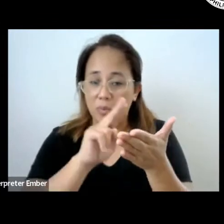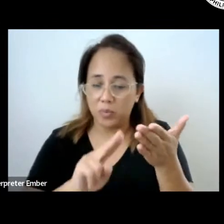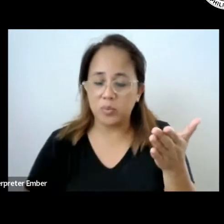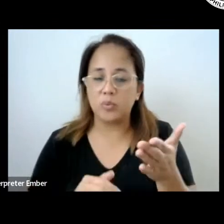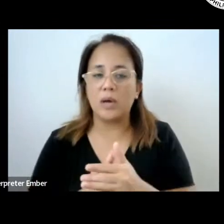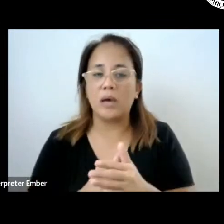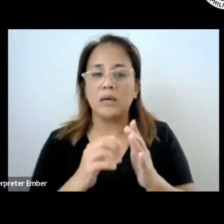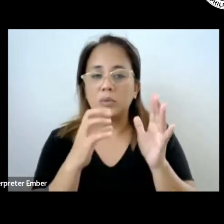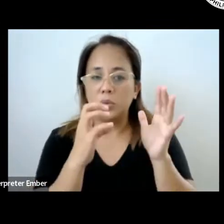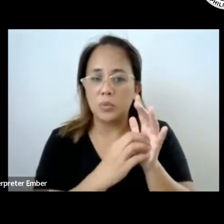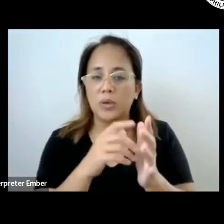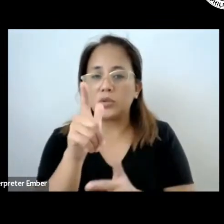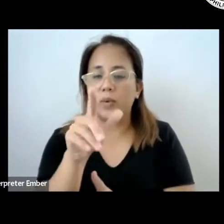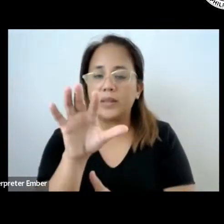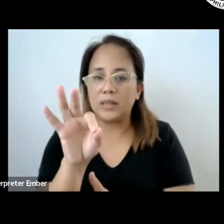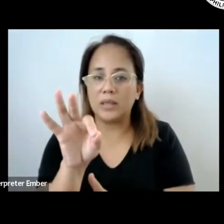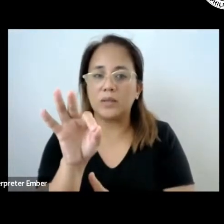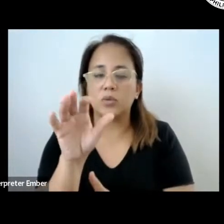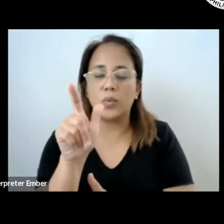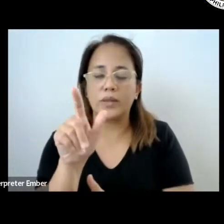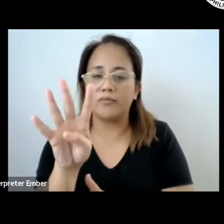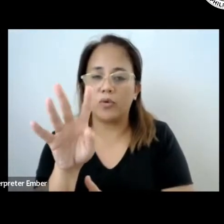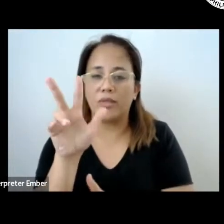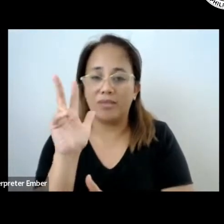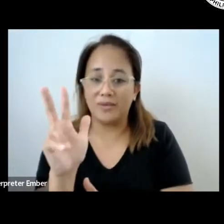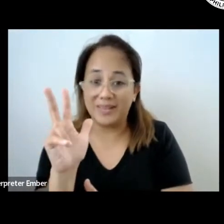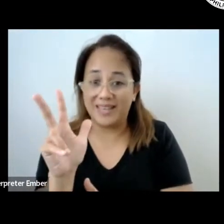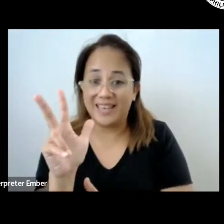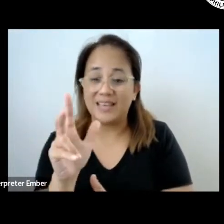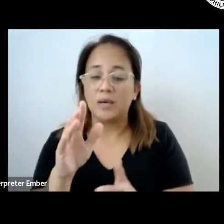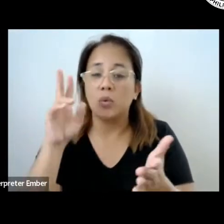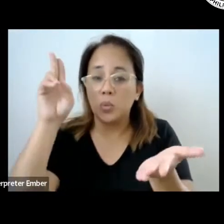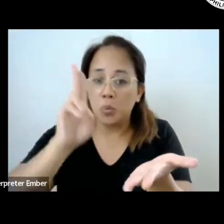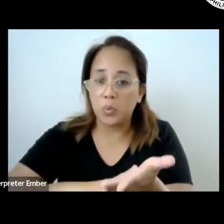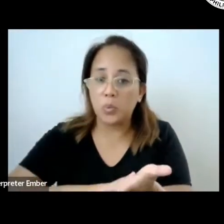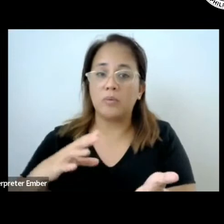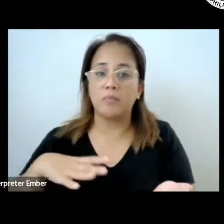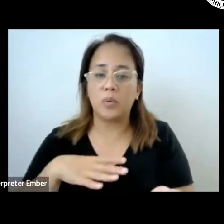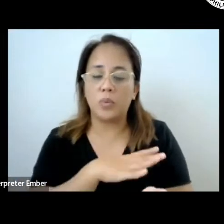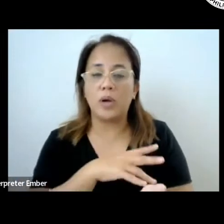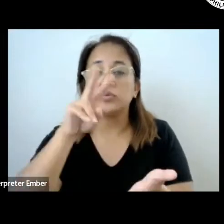Articles 9, 24, 30, ratified by Congress in